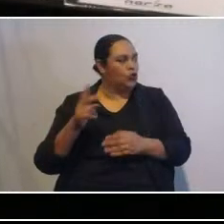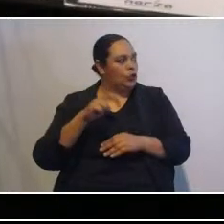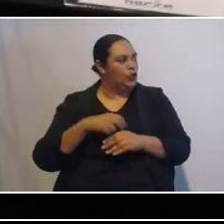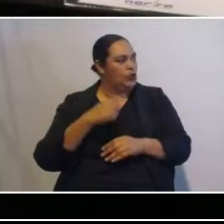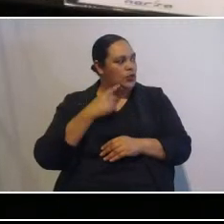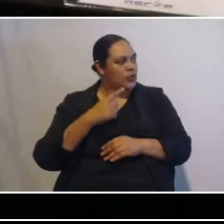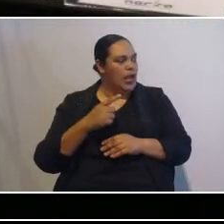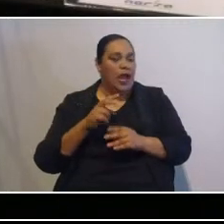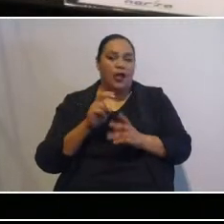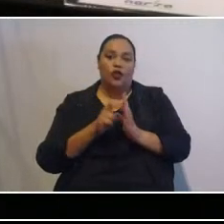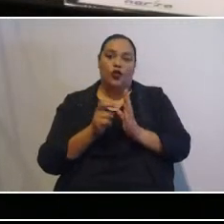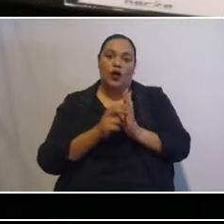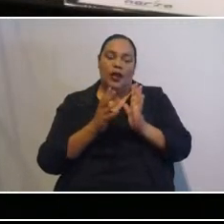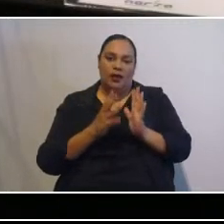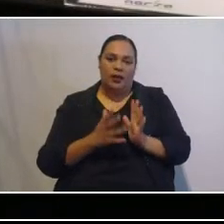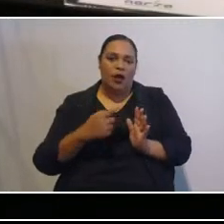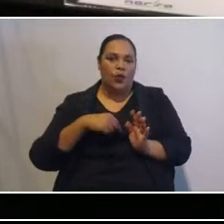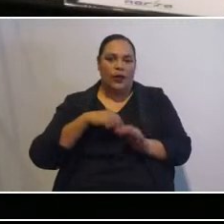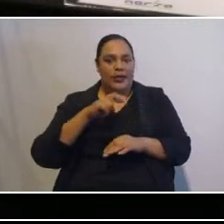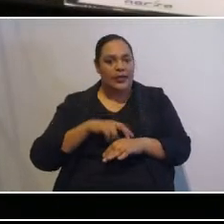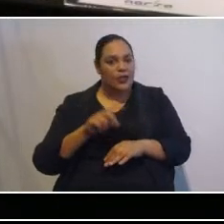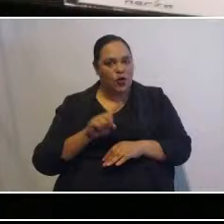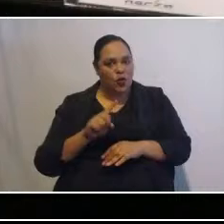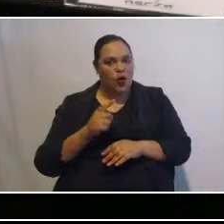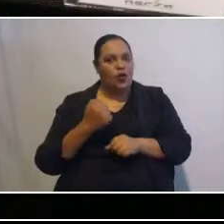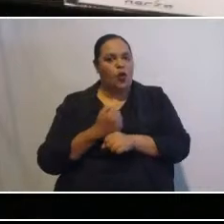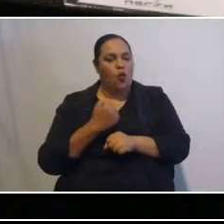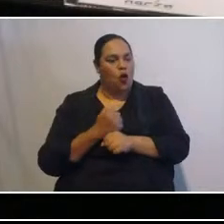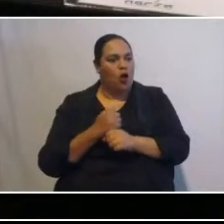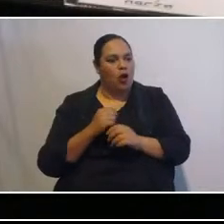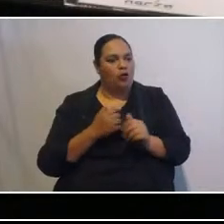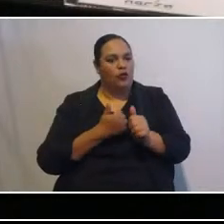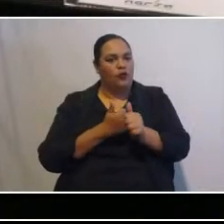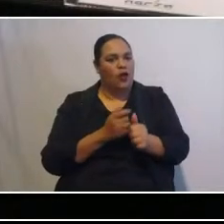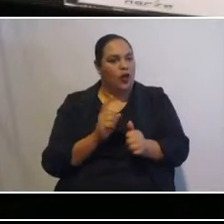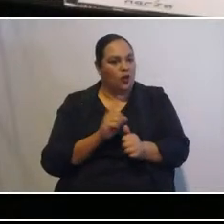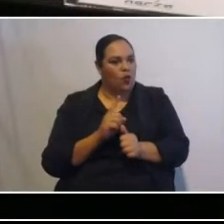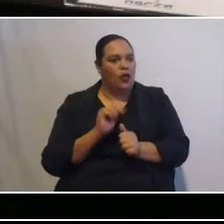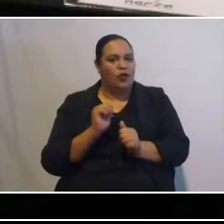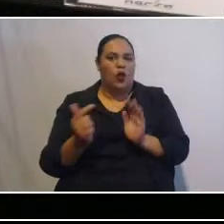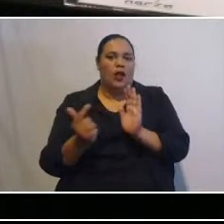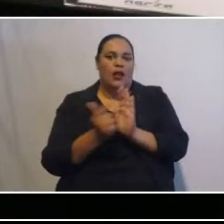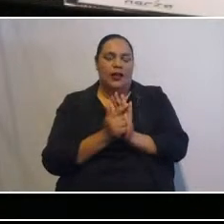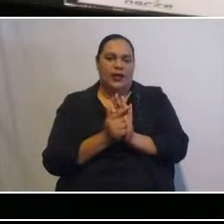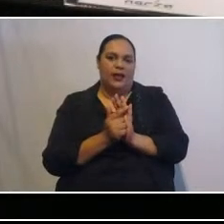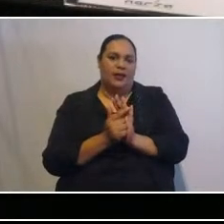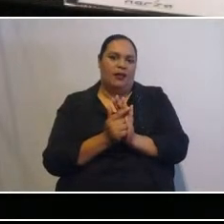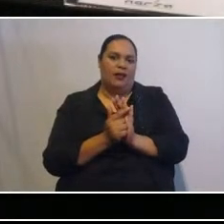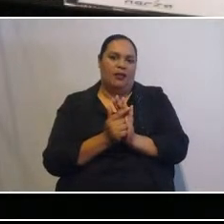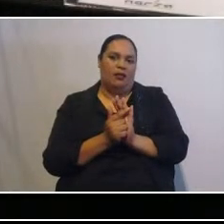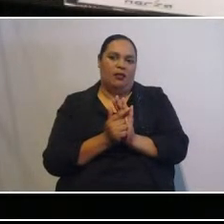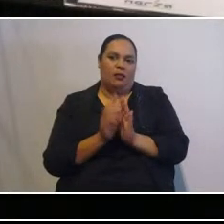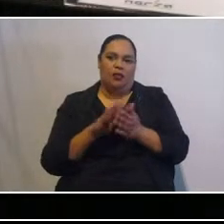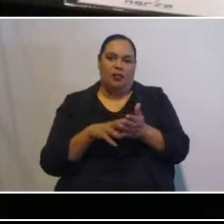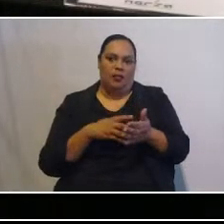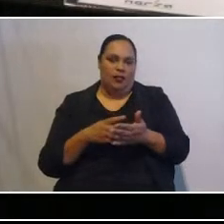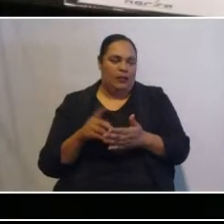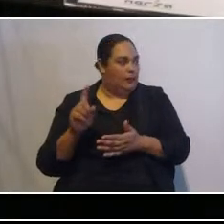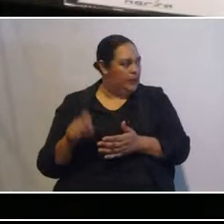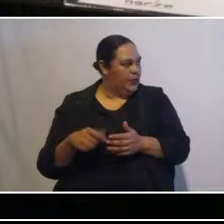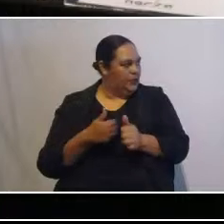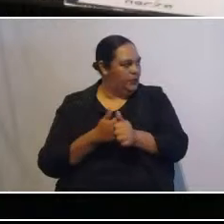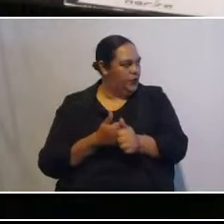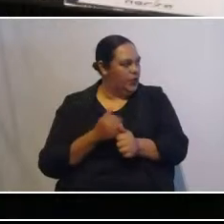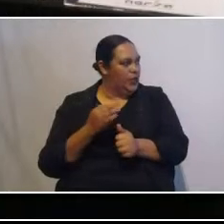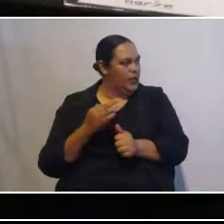as a regulator, we need to work according to the legal prescripts. If